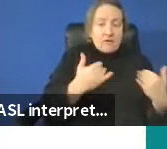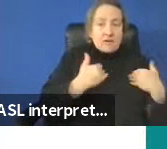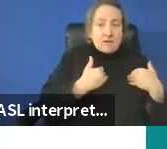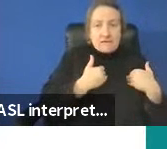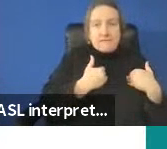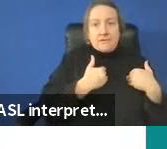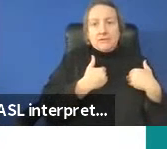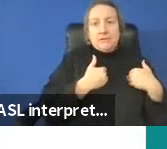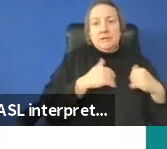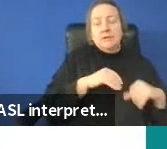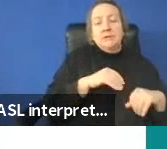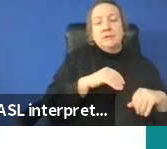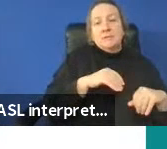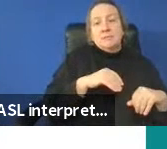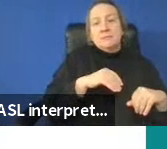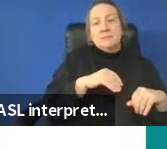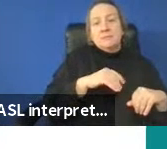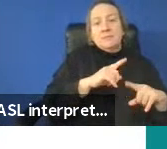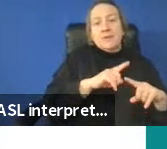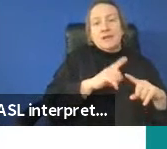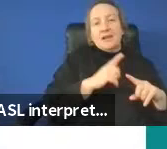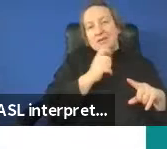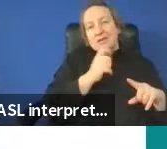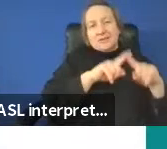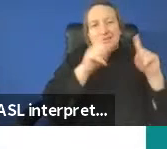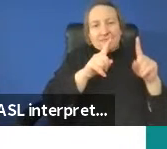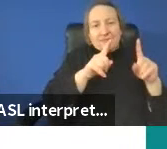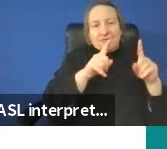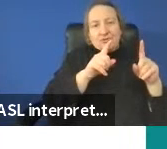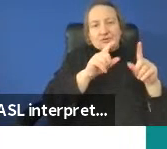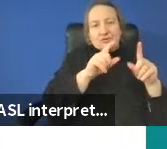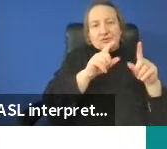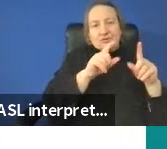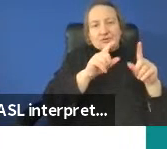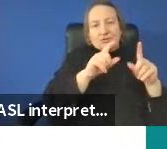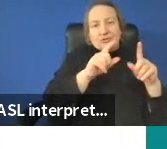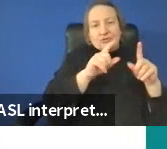They're just a different configuration, but the functions